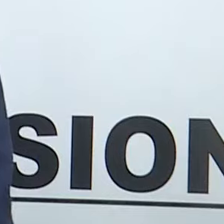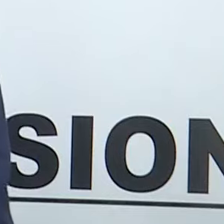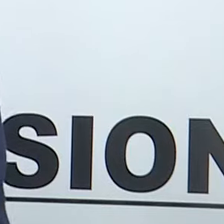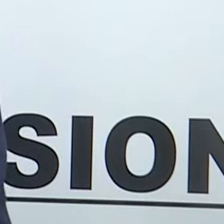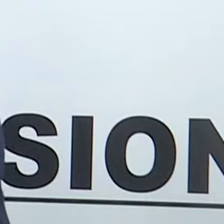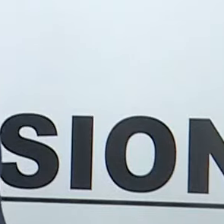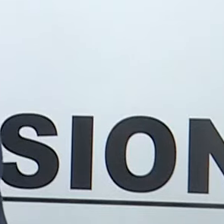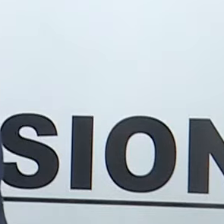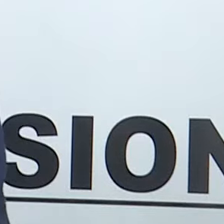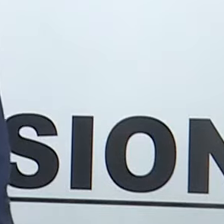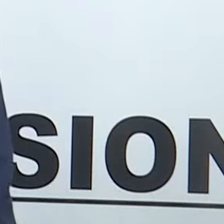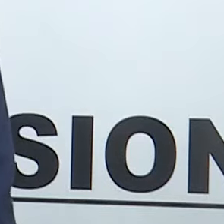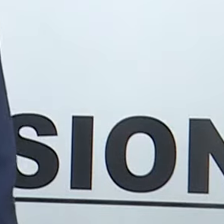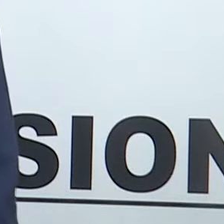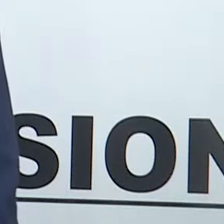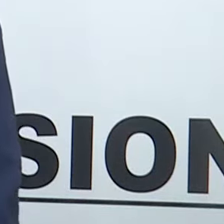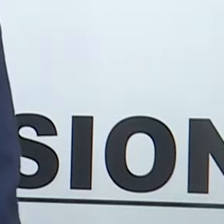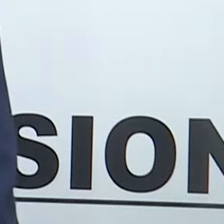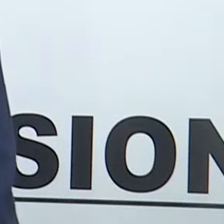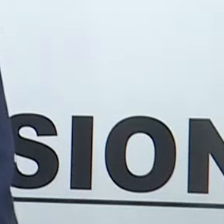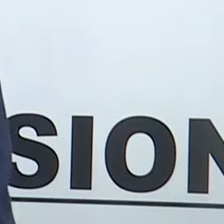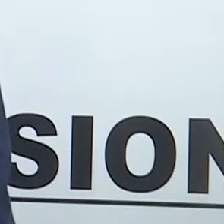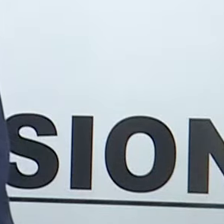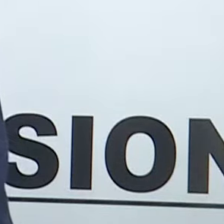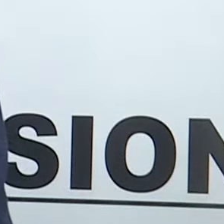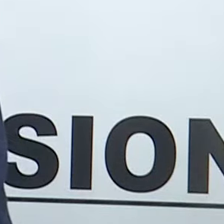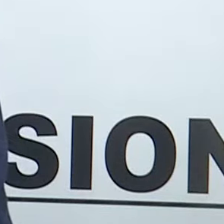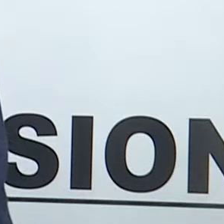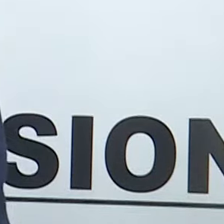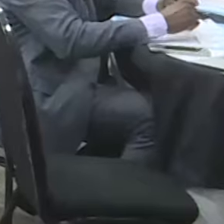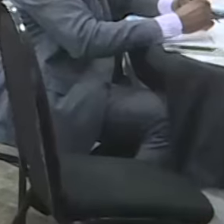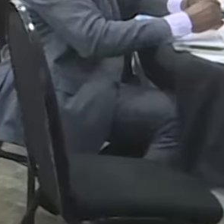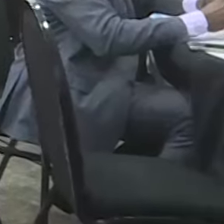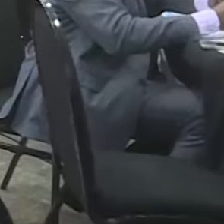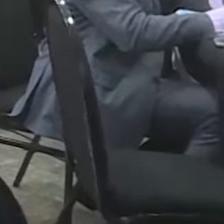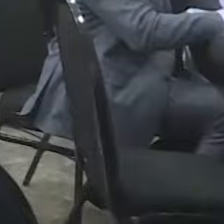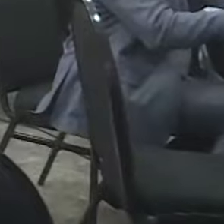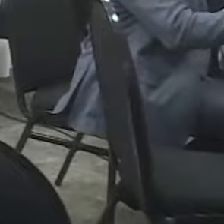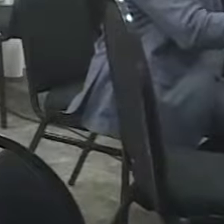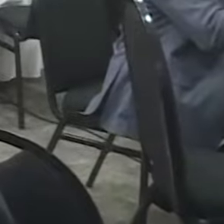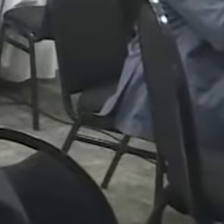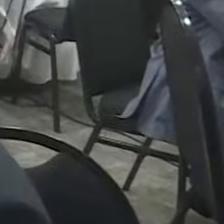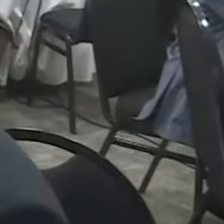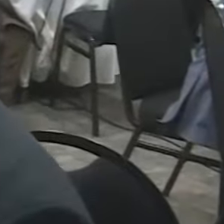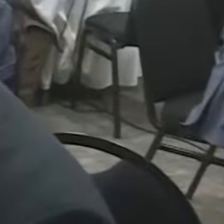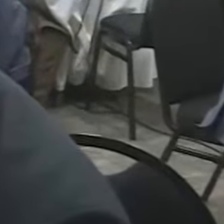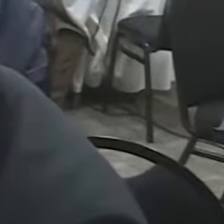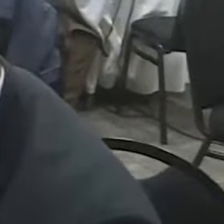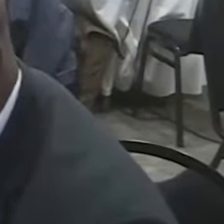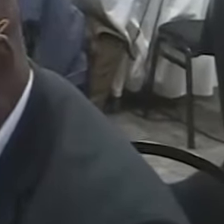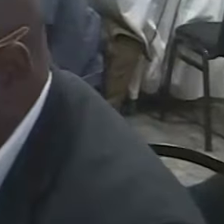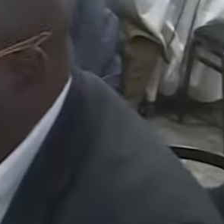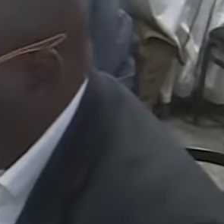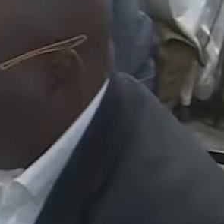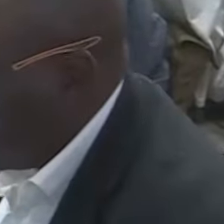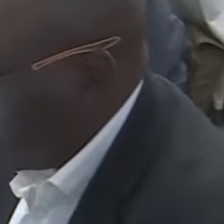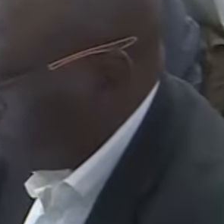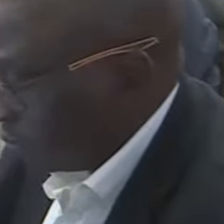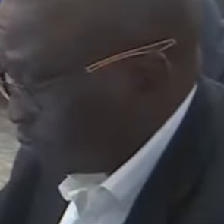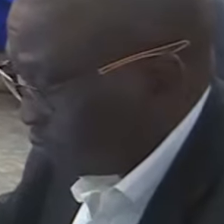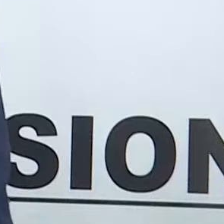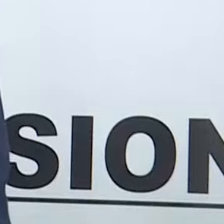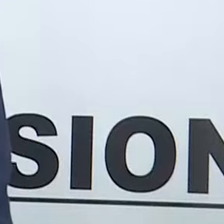about 38-39% of its land mass to conservation and biodiversity